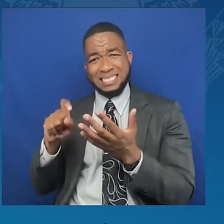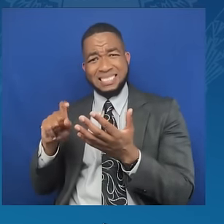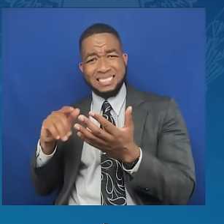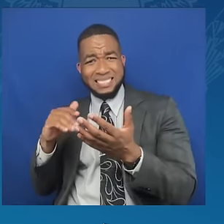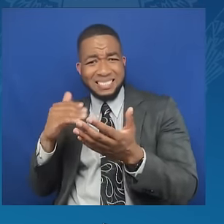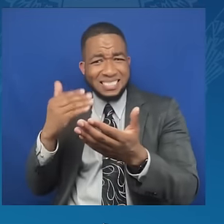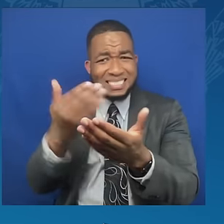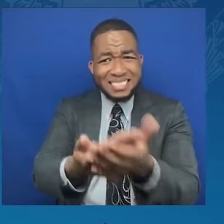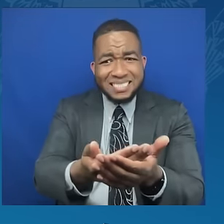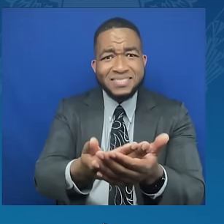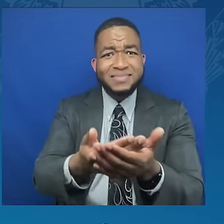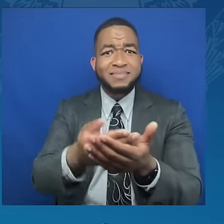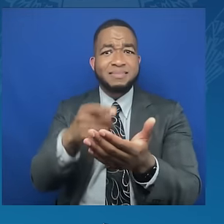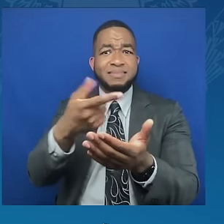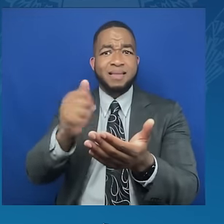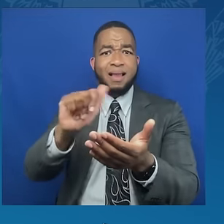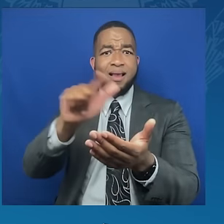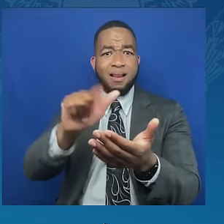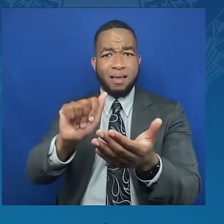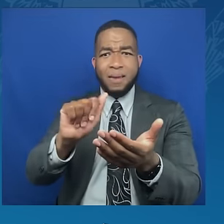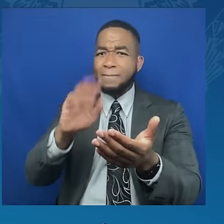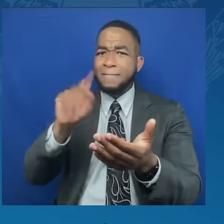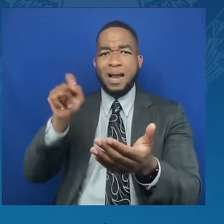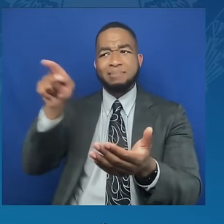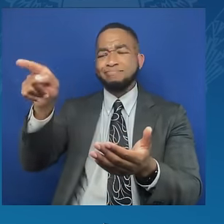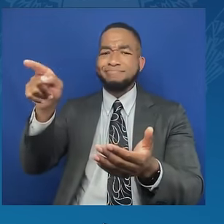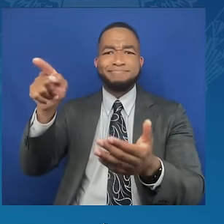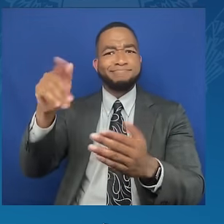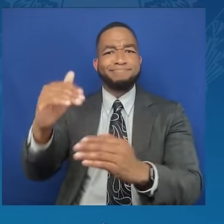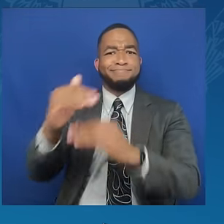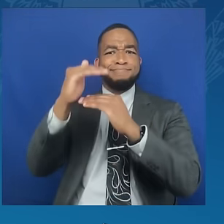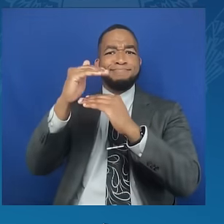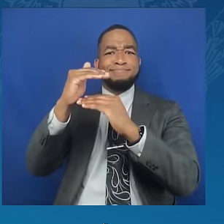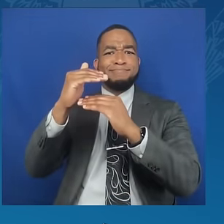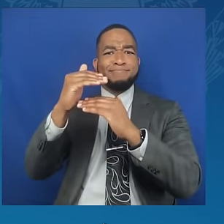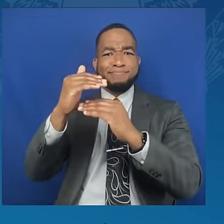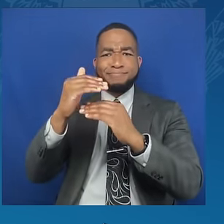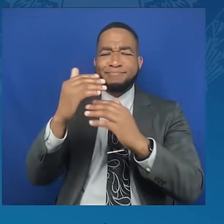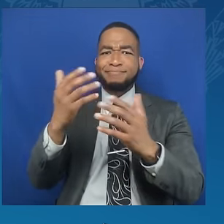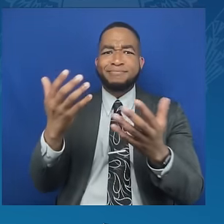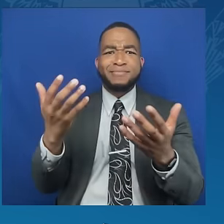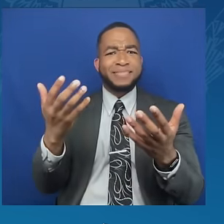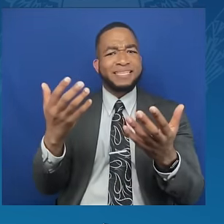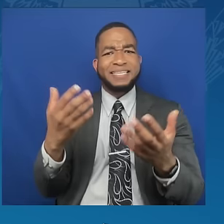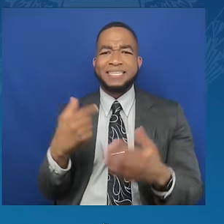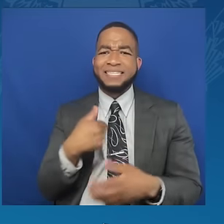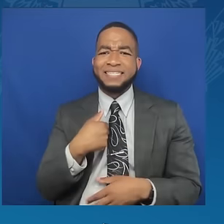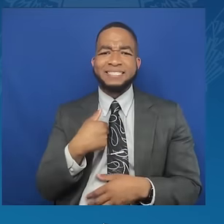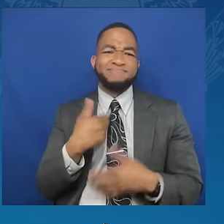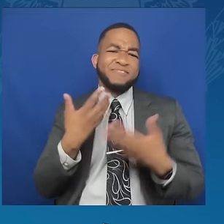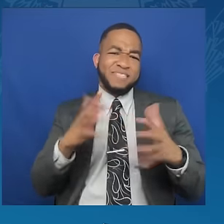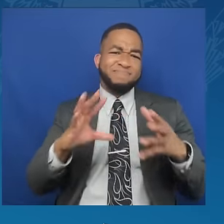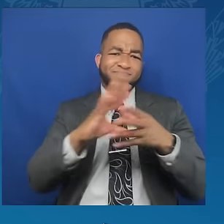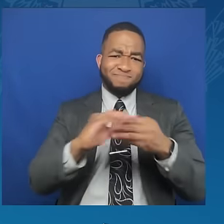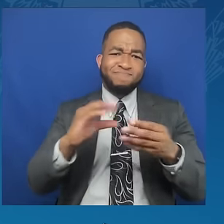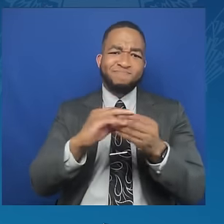As I have said repeatedly since October 7, Israel has a right to defend